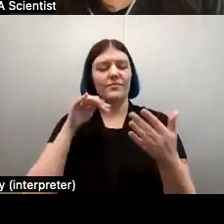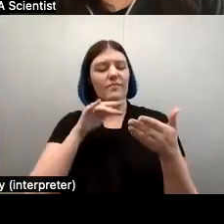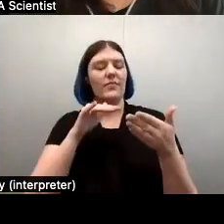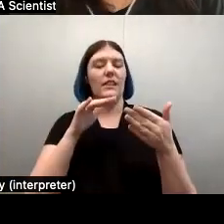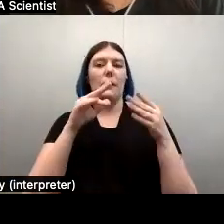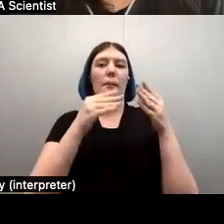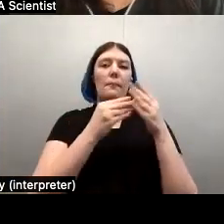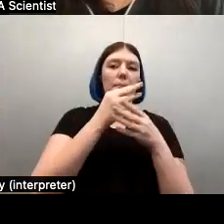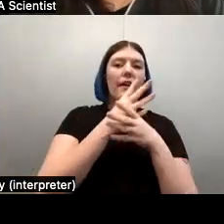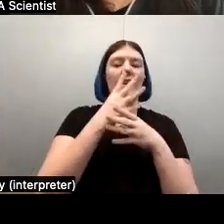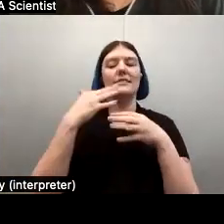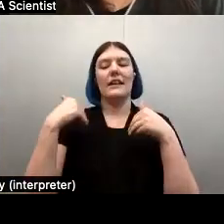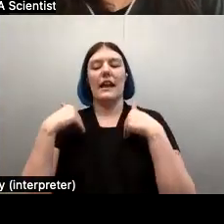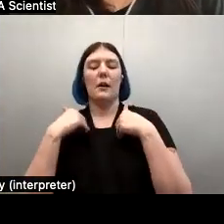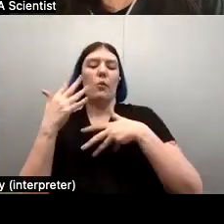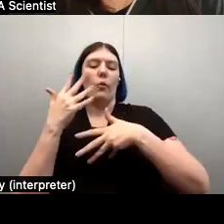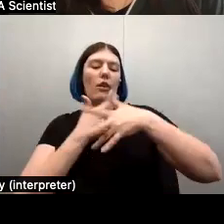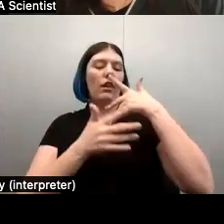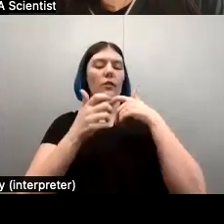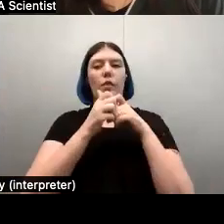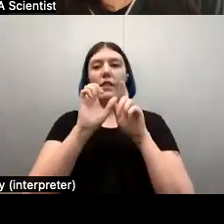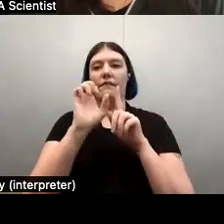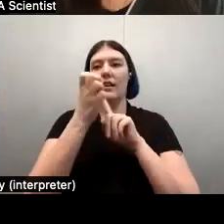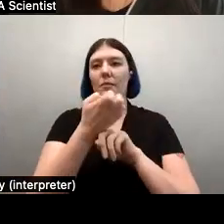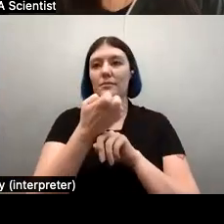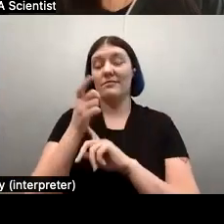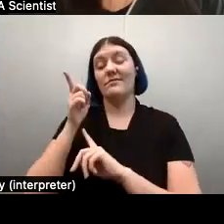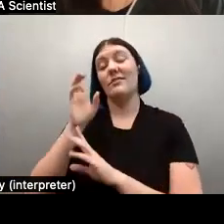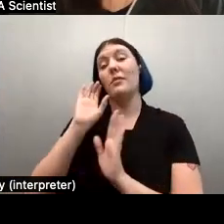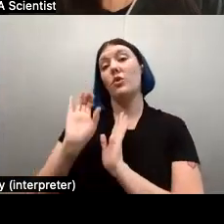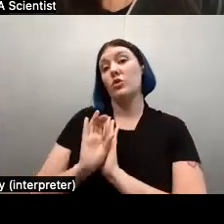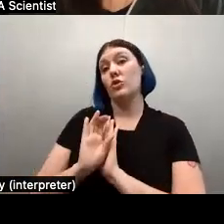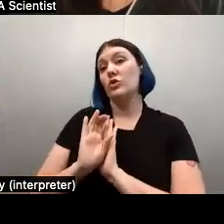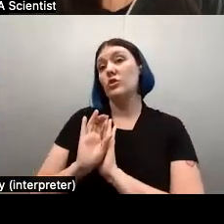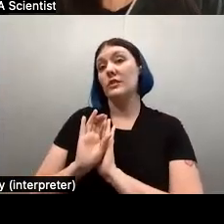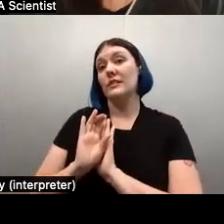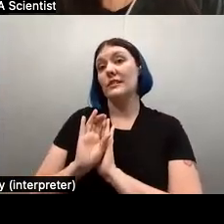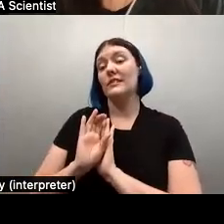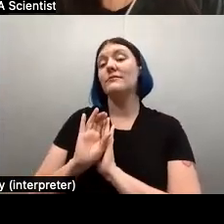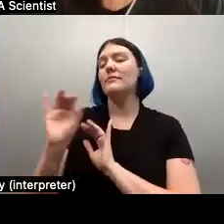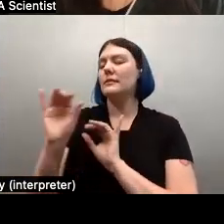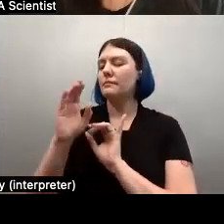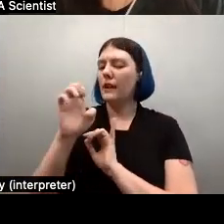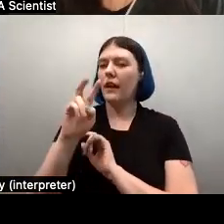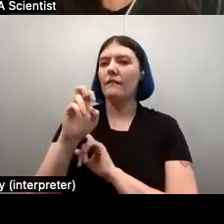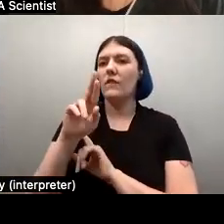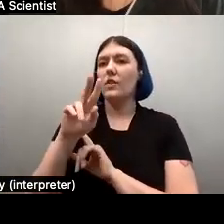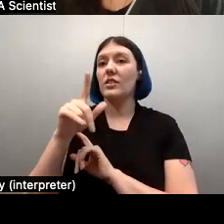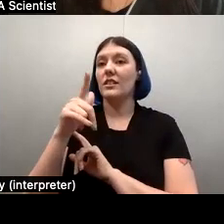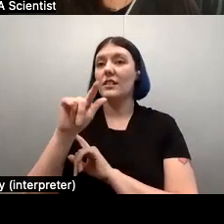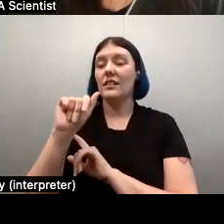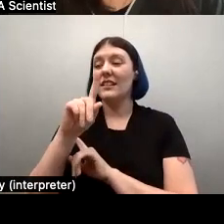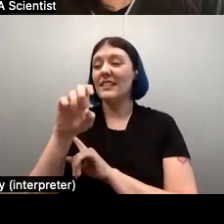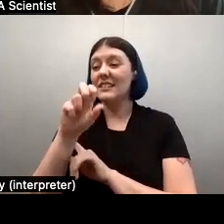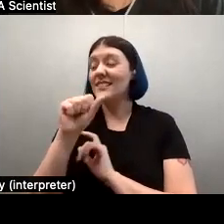animals interact with their environment. And this is a photo you can see here. This is a photo of the Everglades, and you can see there's not that many